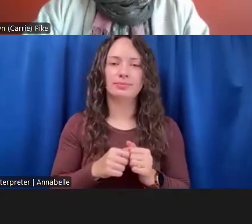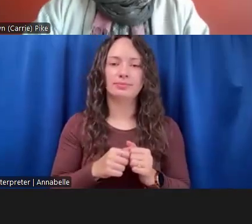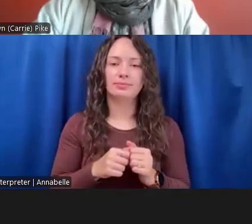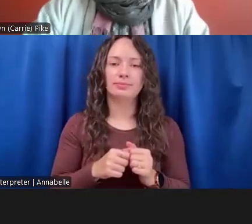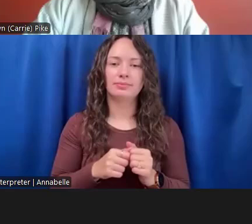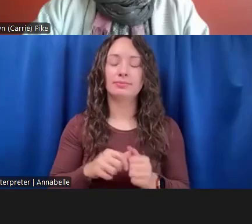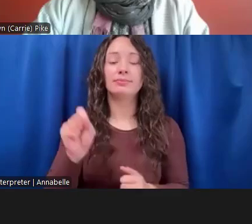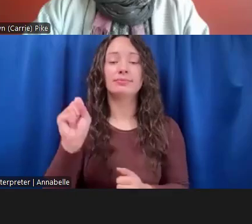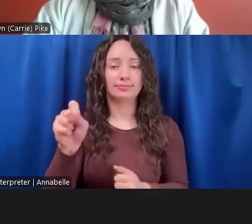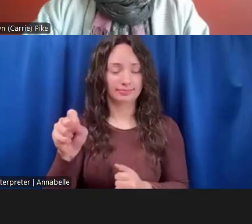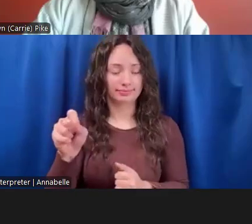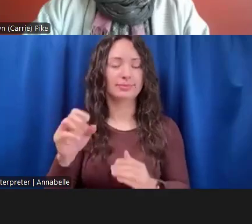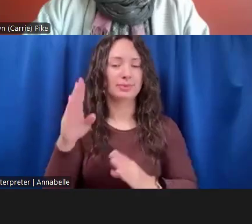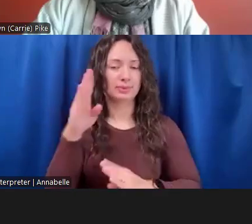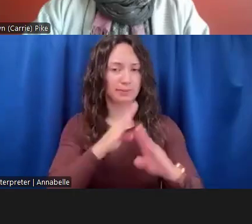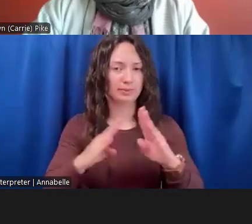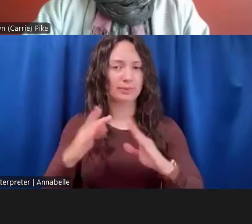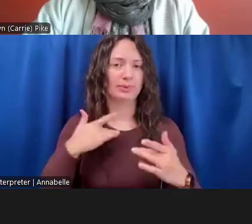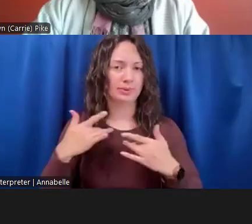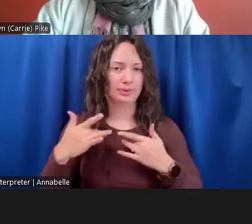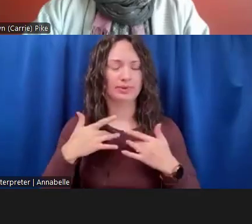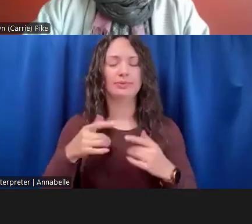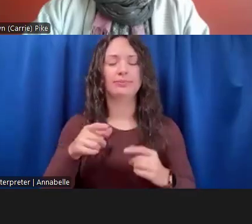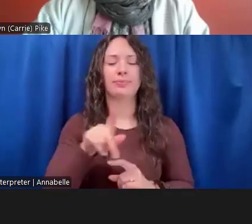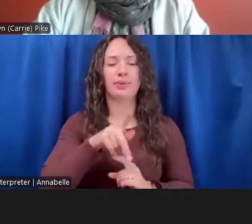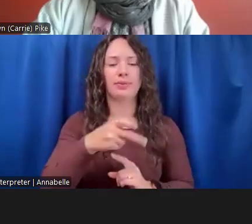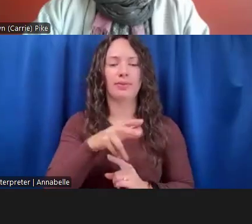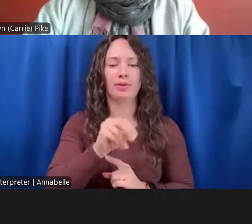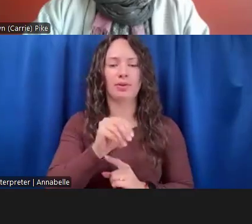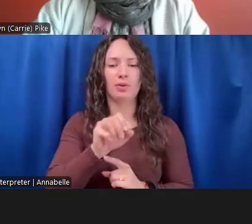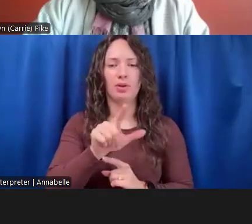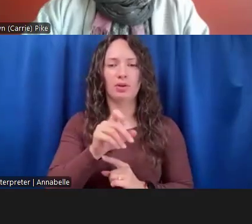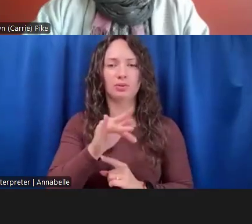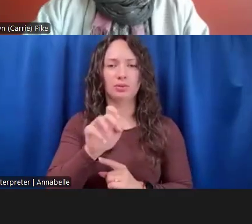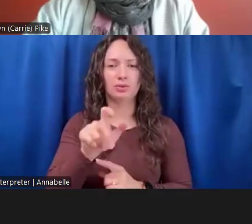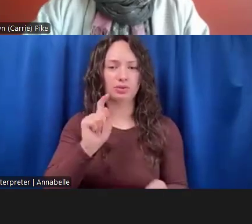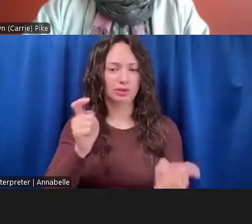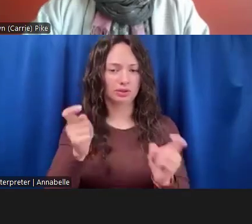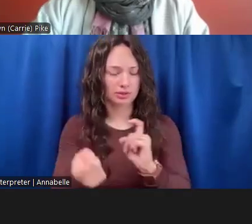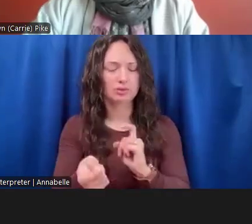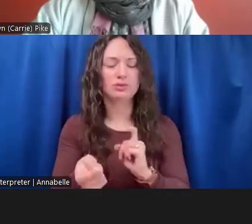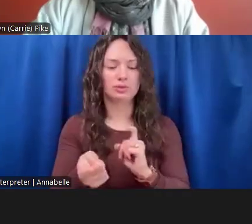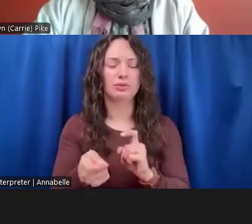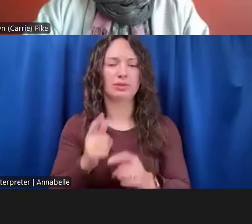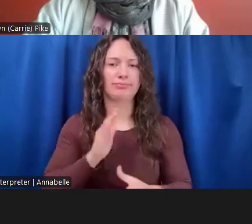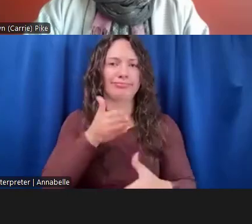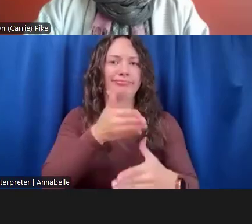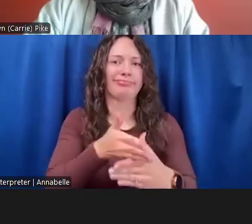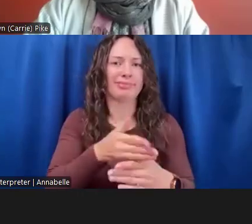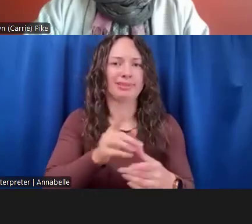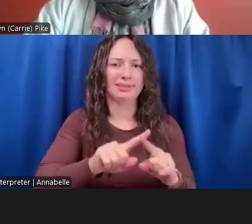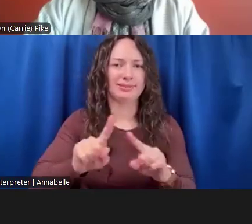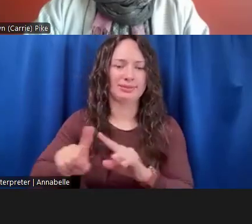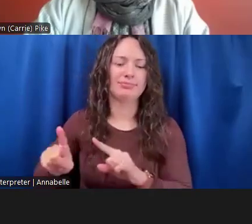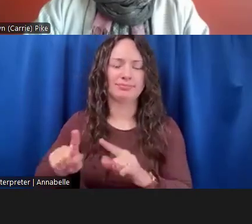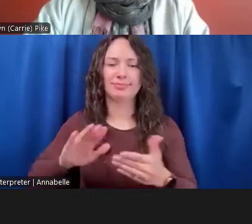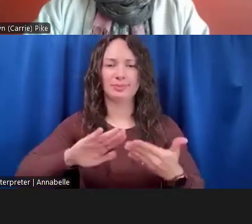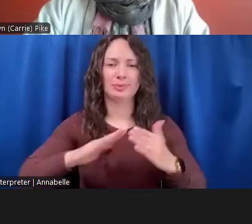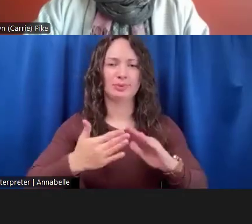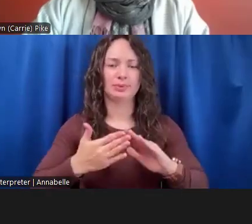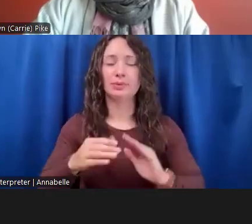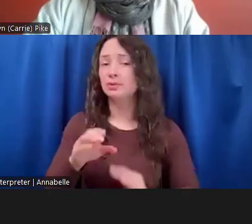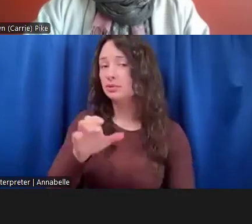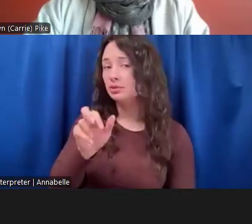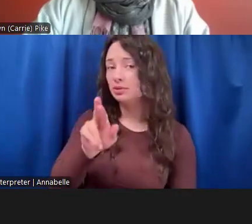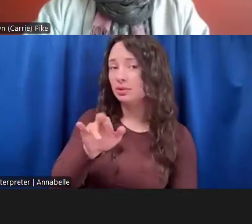are concerns about phenological changes and disruptions of communities. Thanks, Chuck. And so, Carrie, did you want